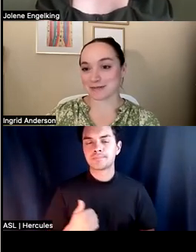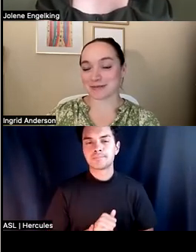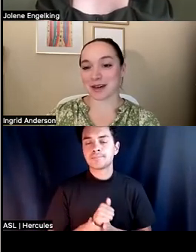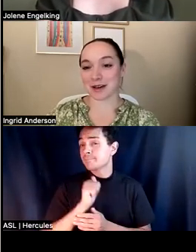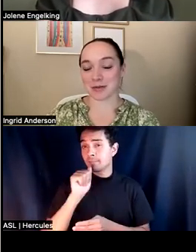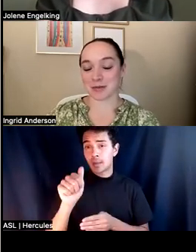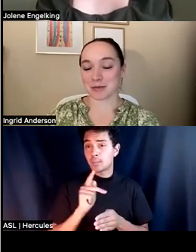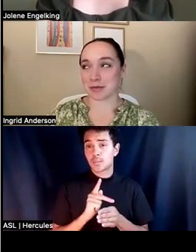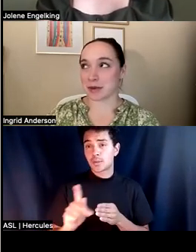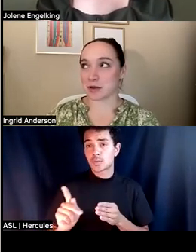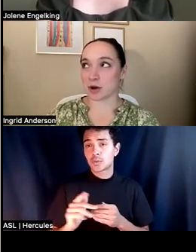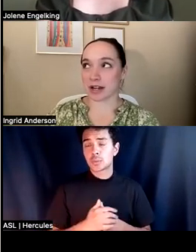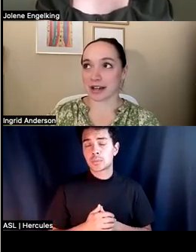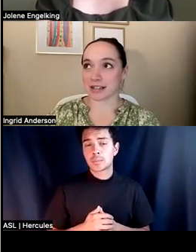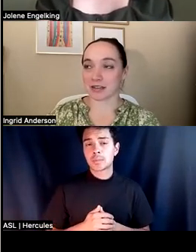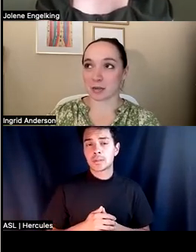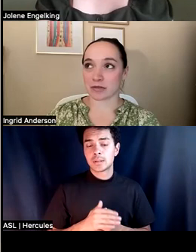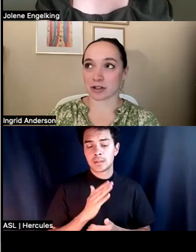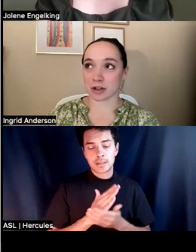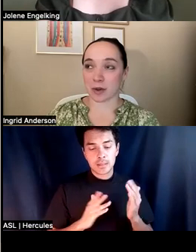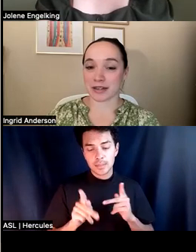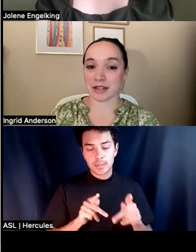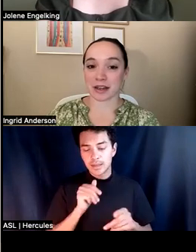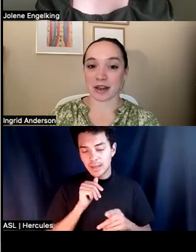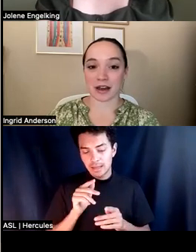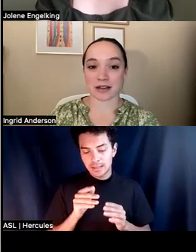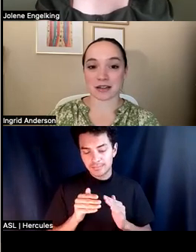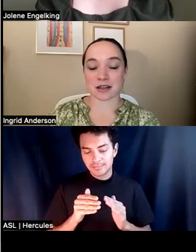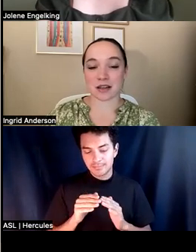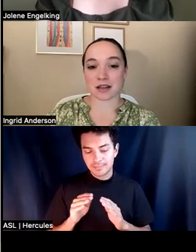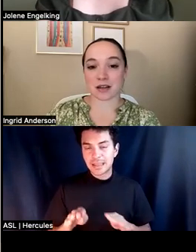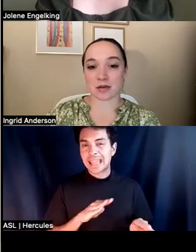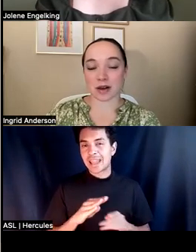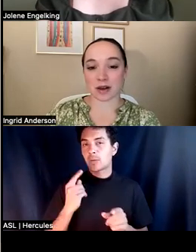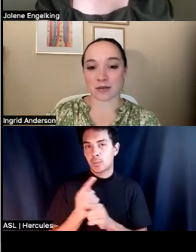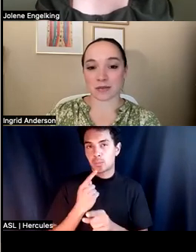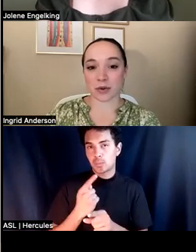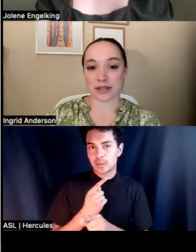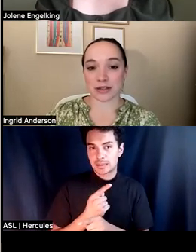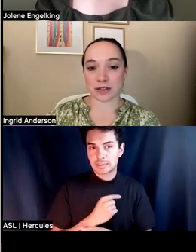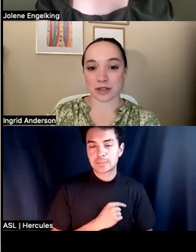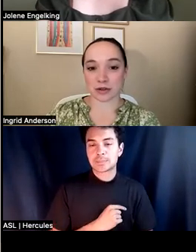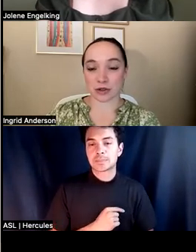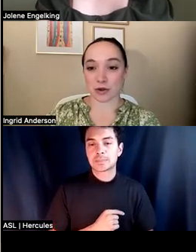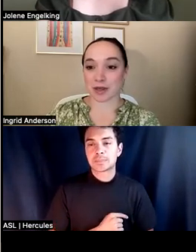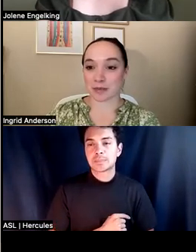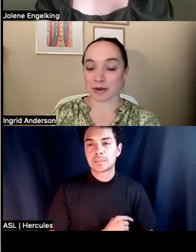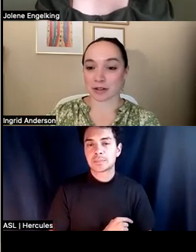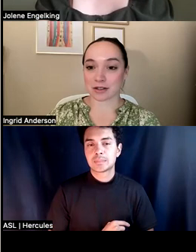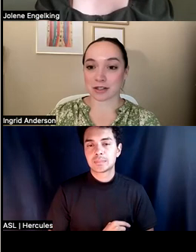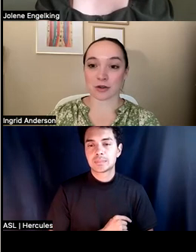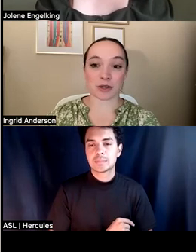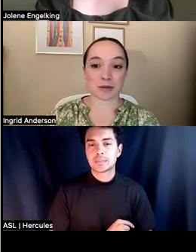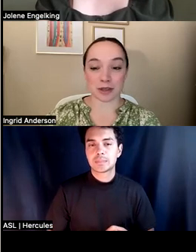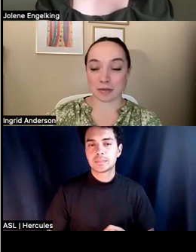non-professionals, people maybe who aren't acting in their professional capacity, as points of disclosure, or